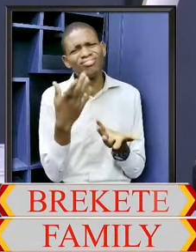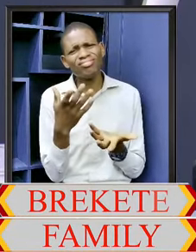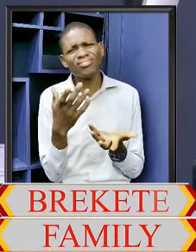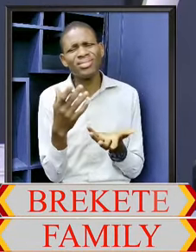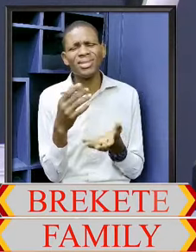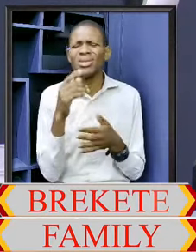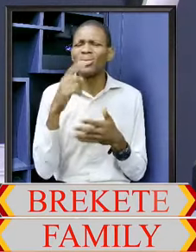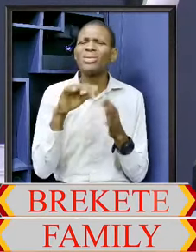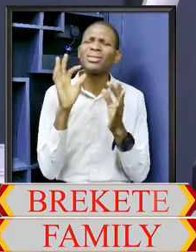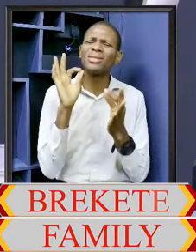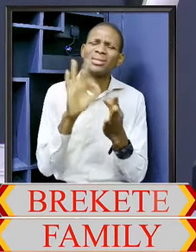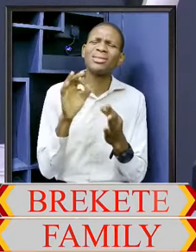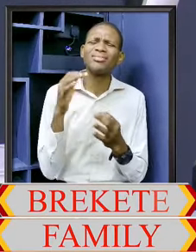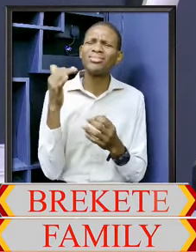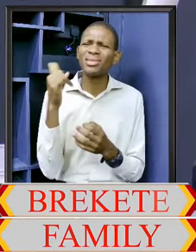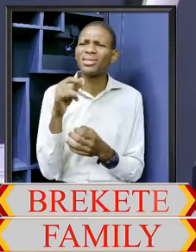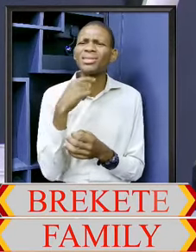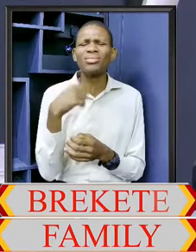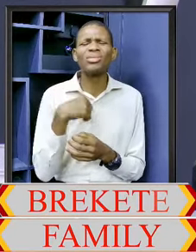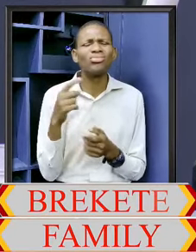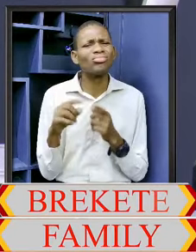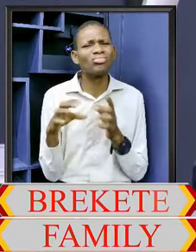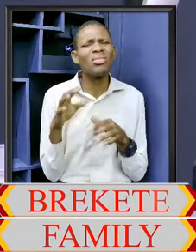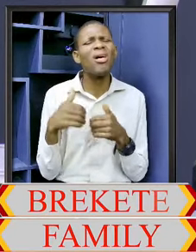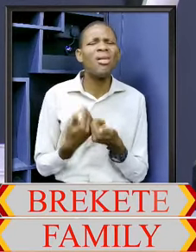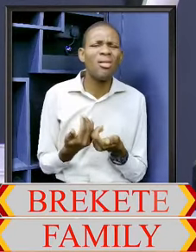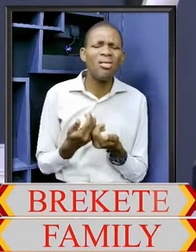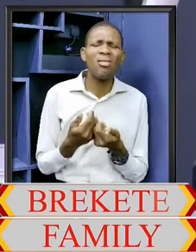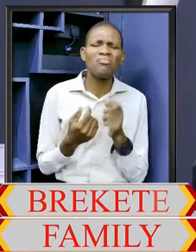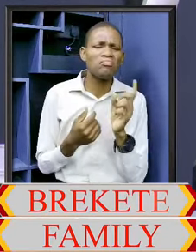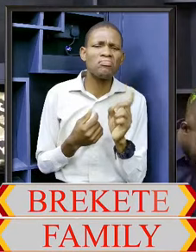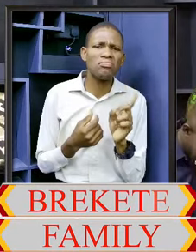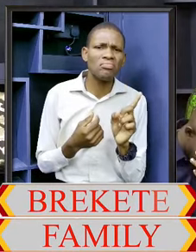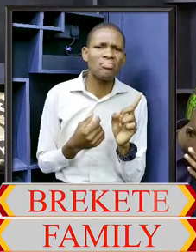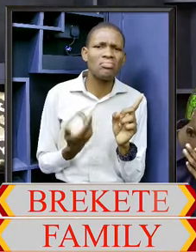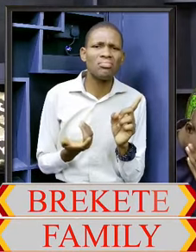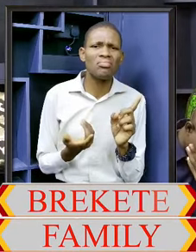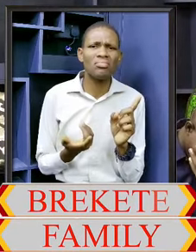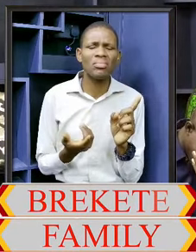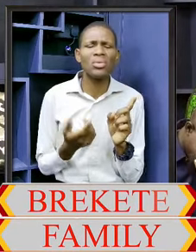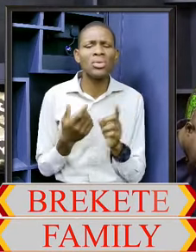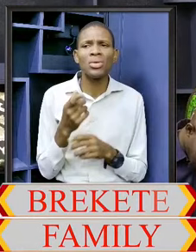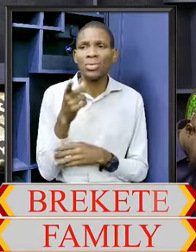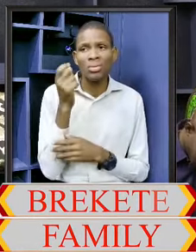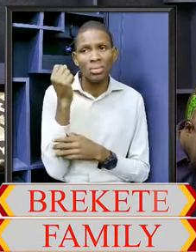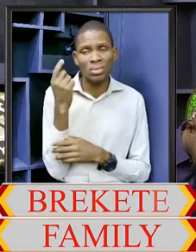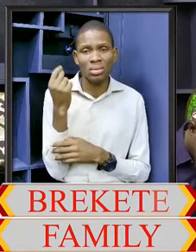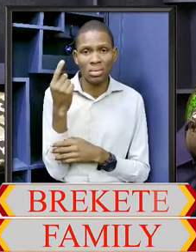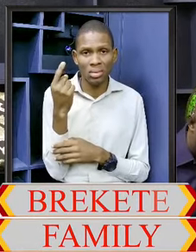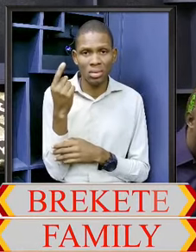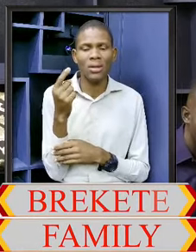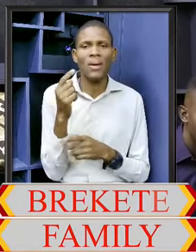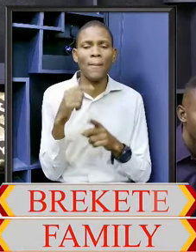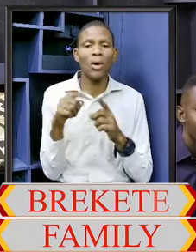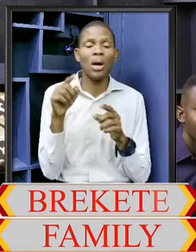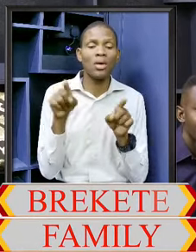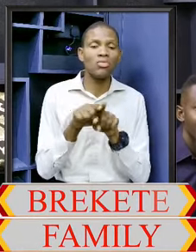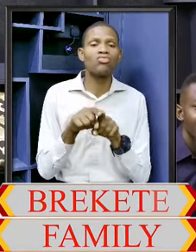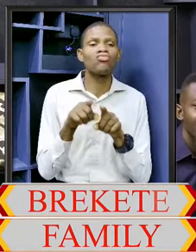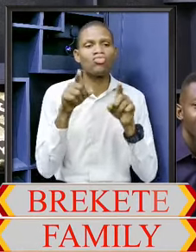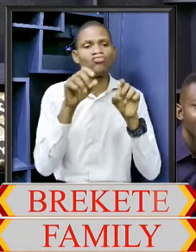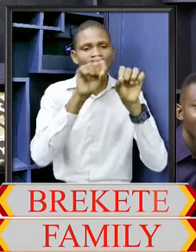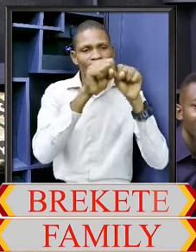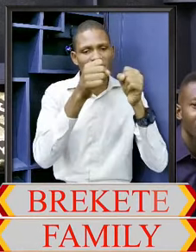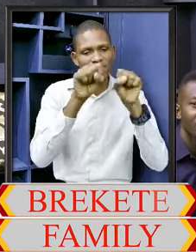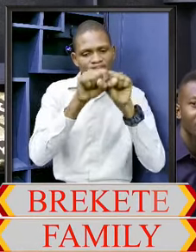are they telling me to do? How? Where? You understand? Mm-hmm. But this breaking down where you